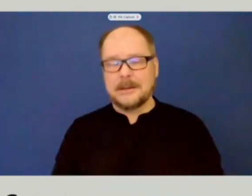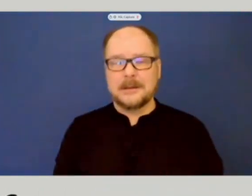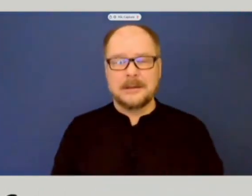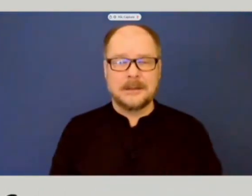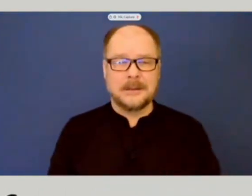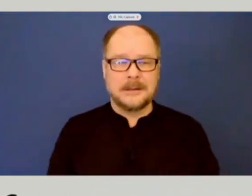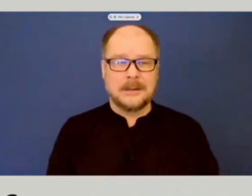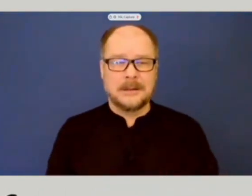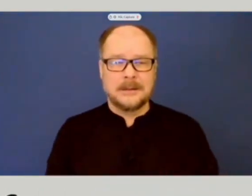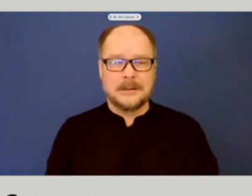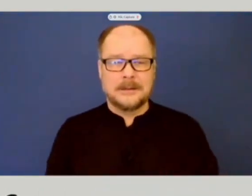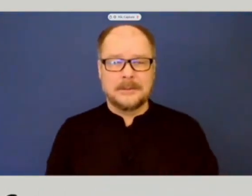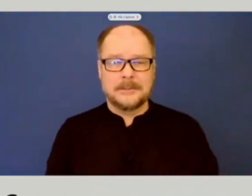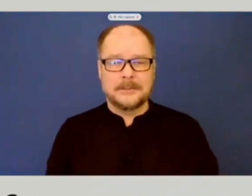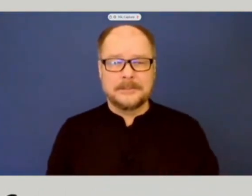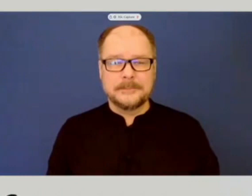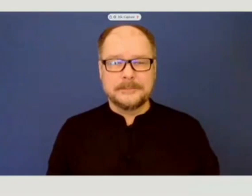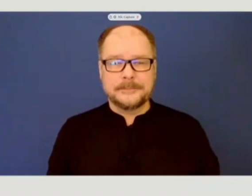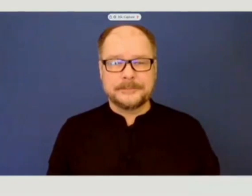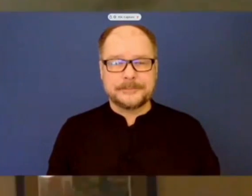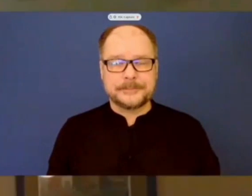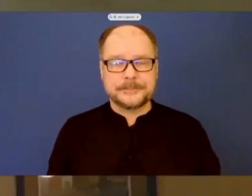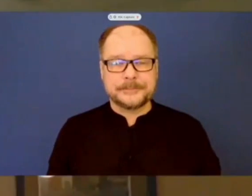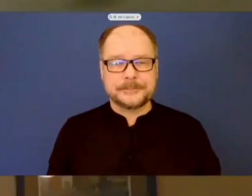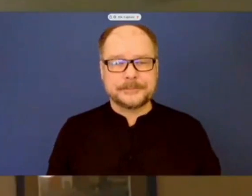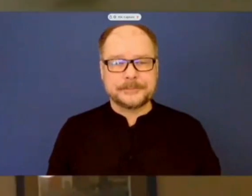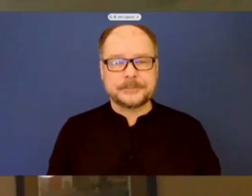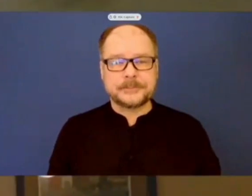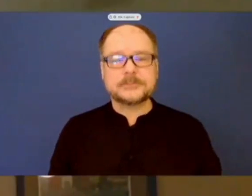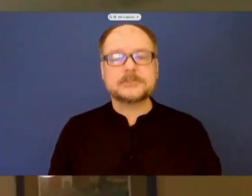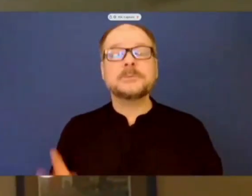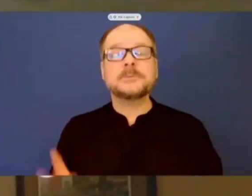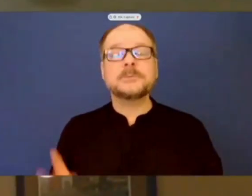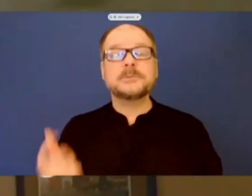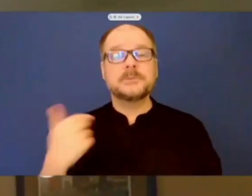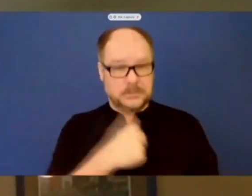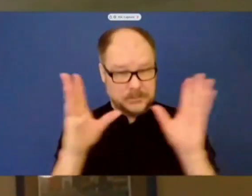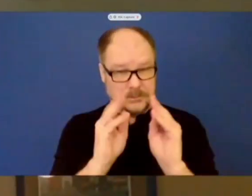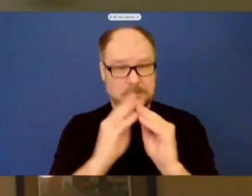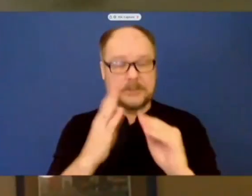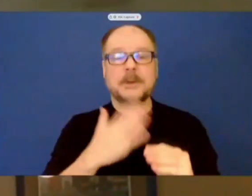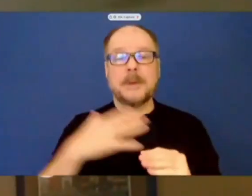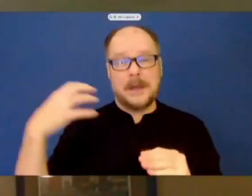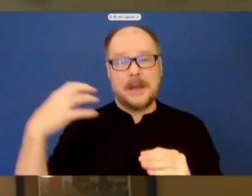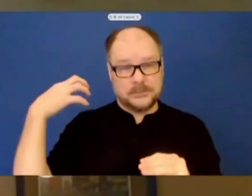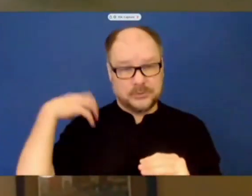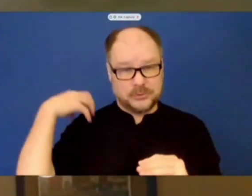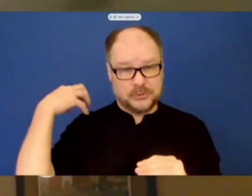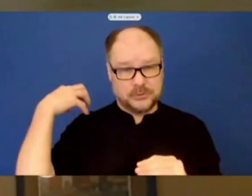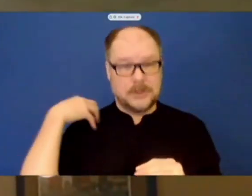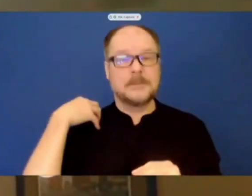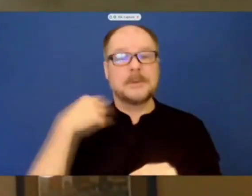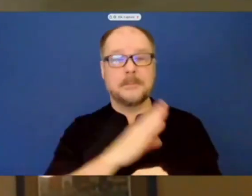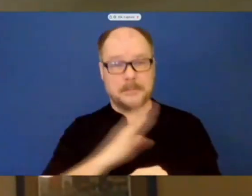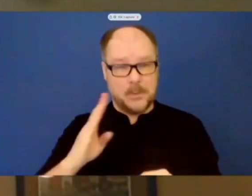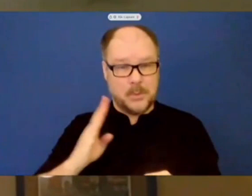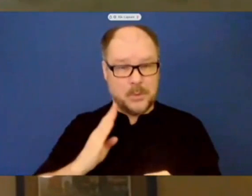So we actually did have a meeting, myself, my chairman, Commissioner Jarrell, as well as